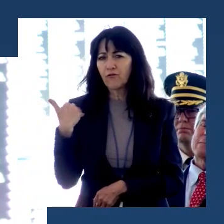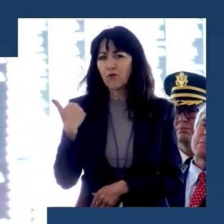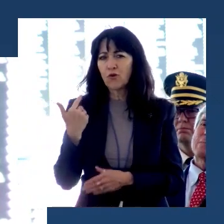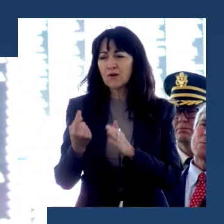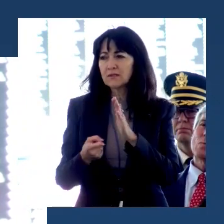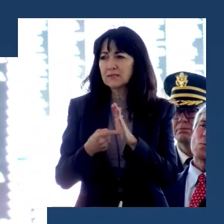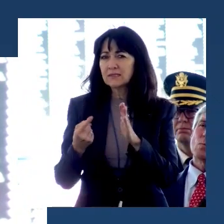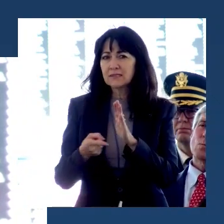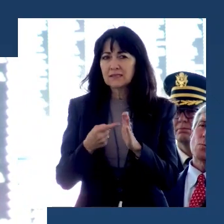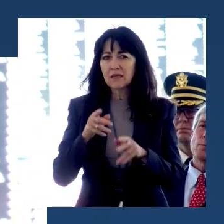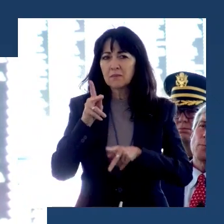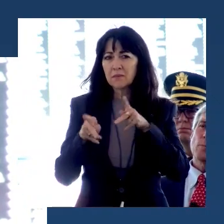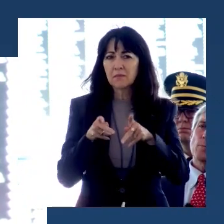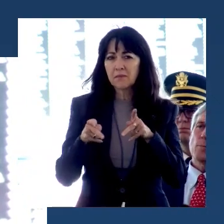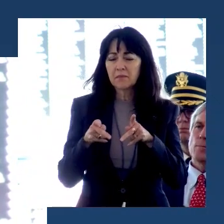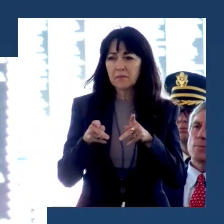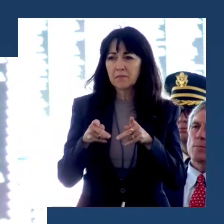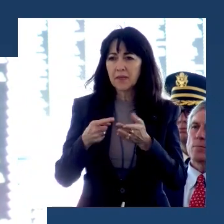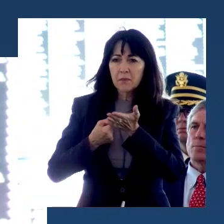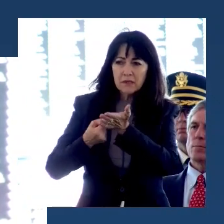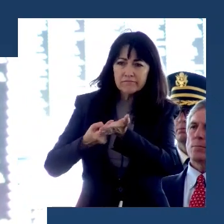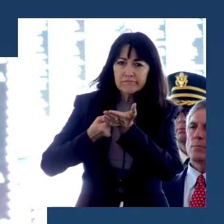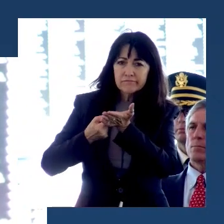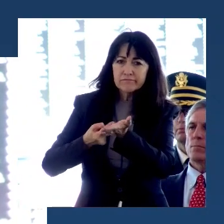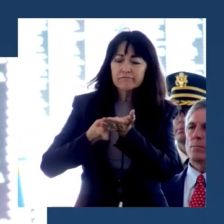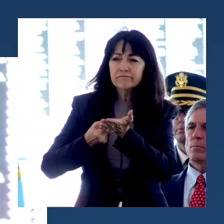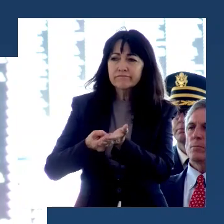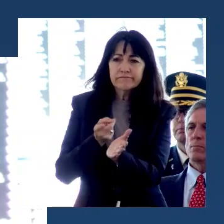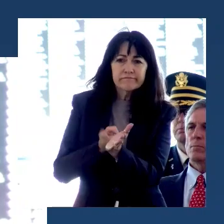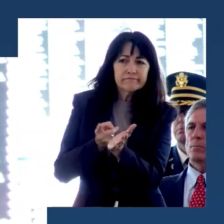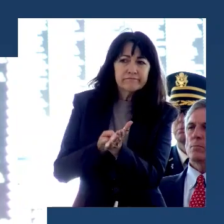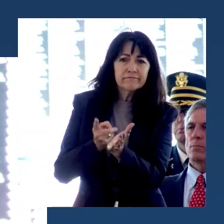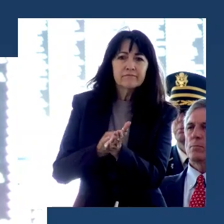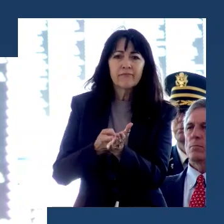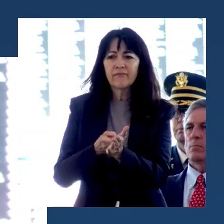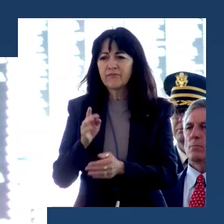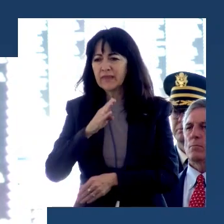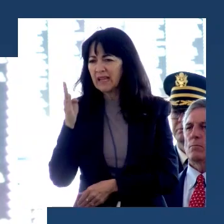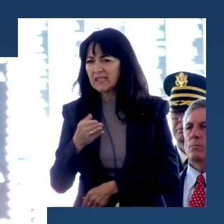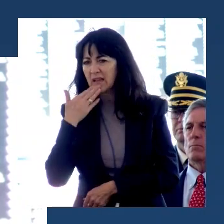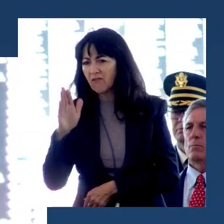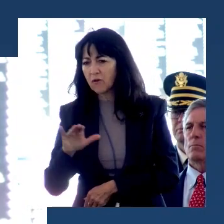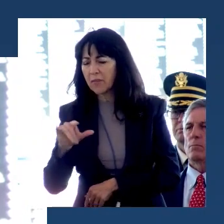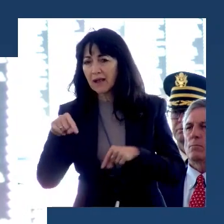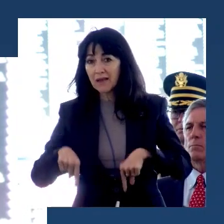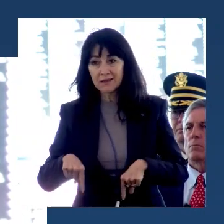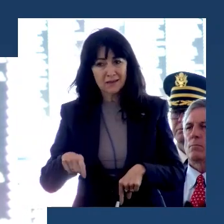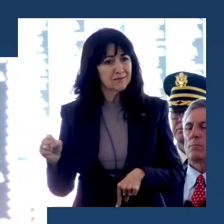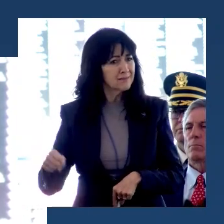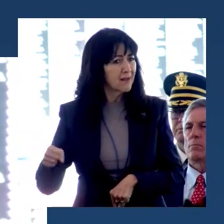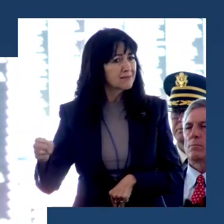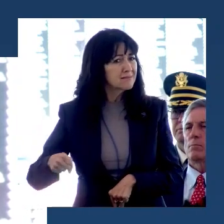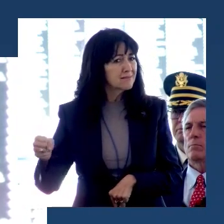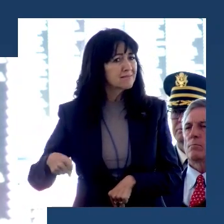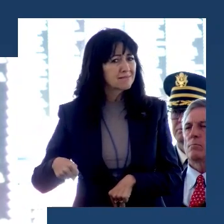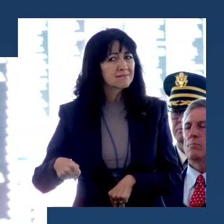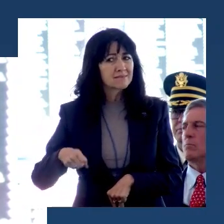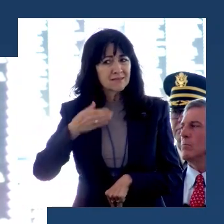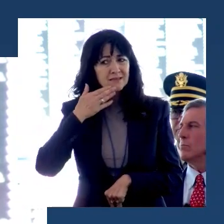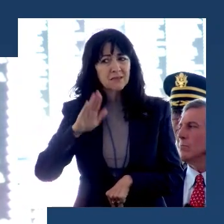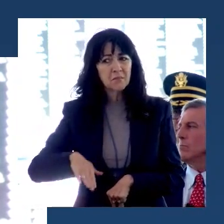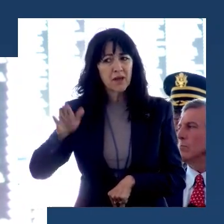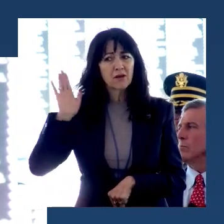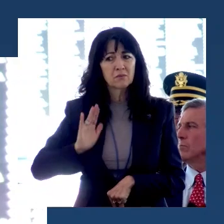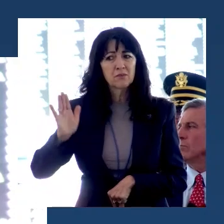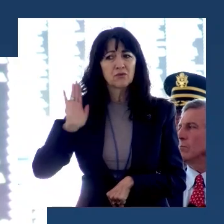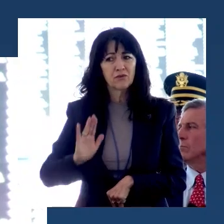almost every day we're in session. People talk to me, and some people say, it's never been this bad, it's never been this bad. Well, it has. And if you go back far